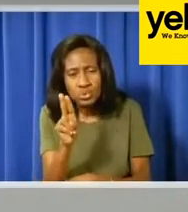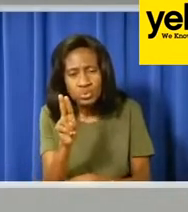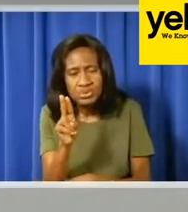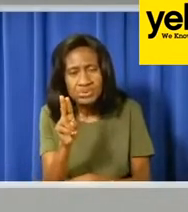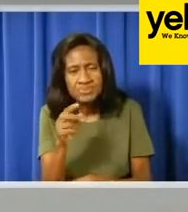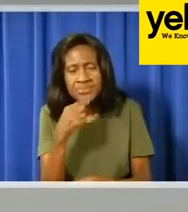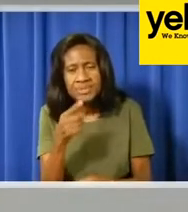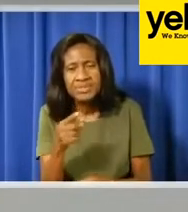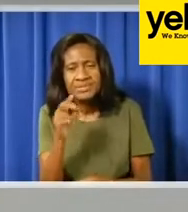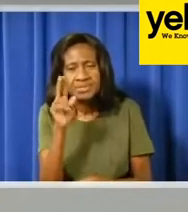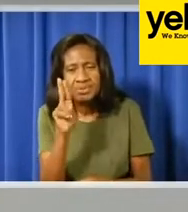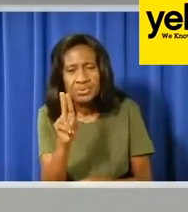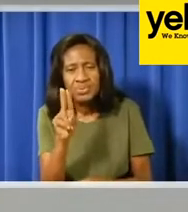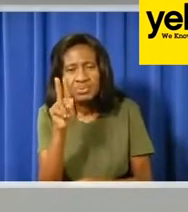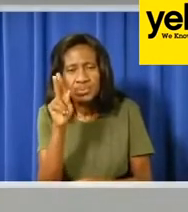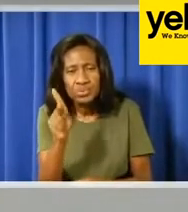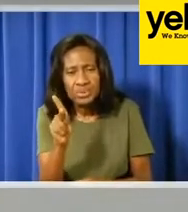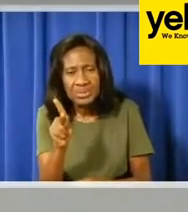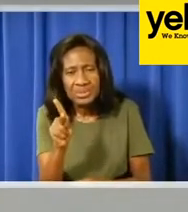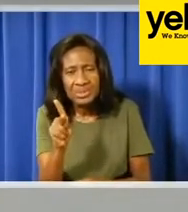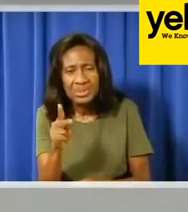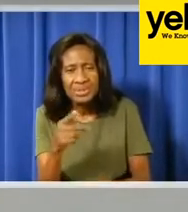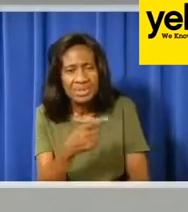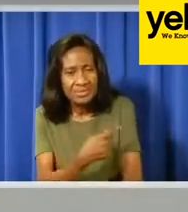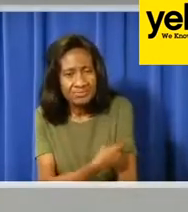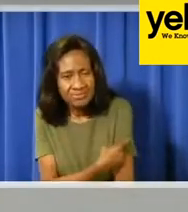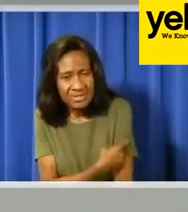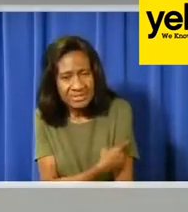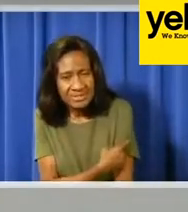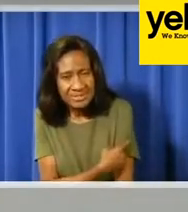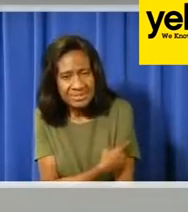all. The UK has vaccinated